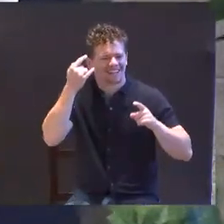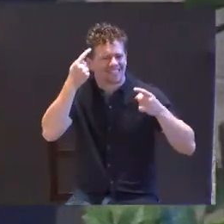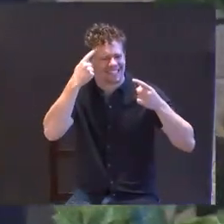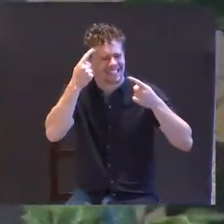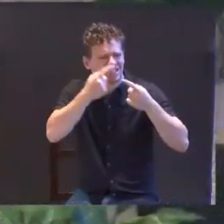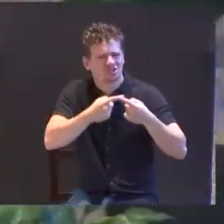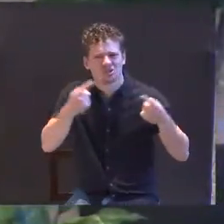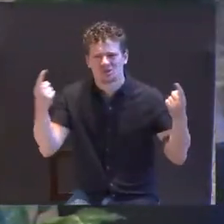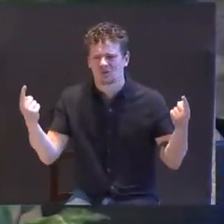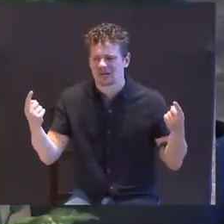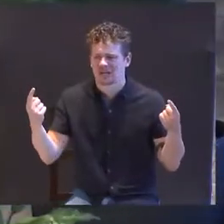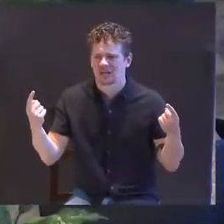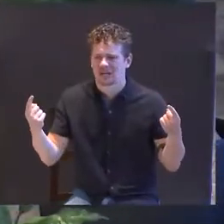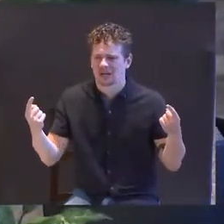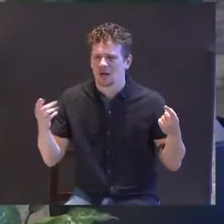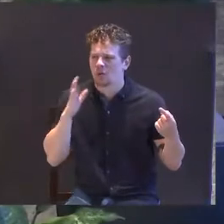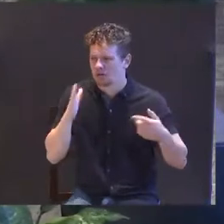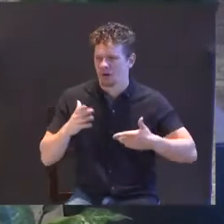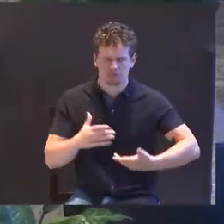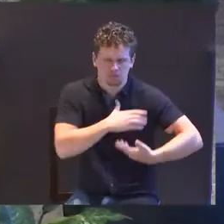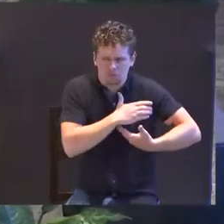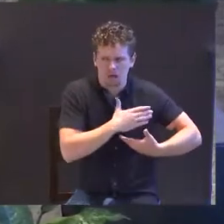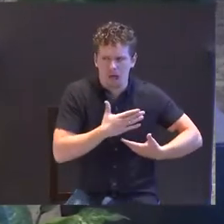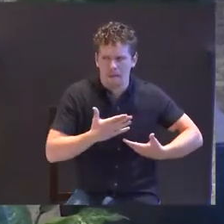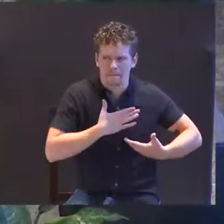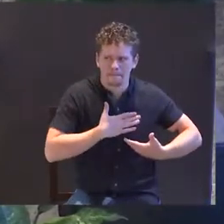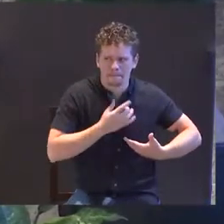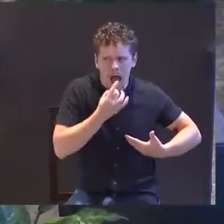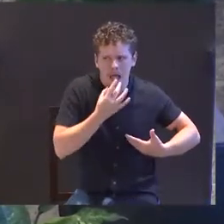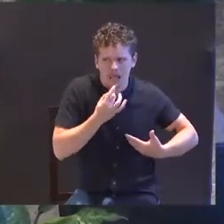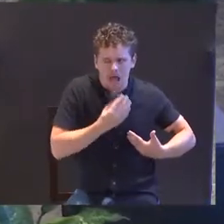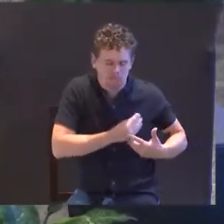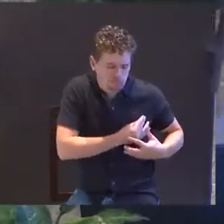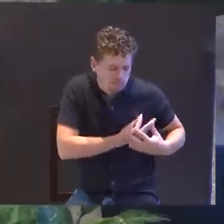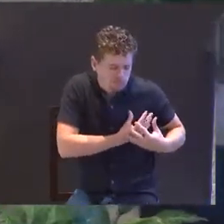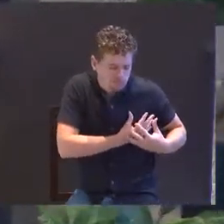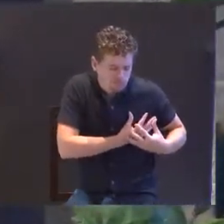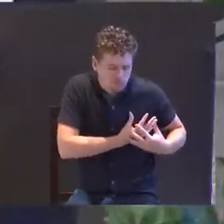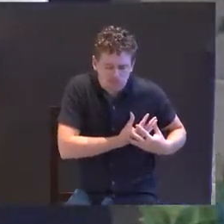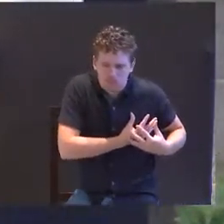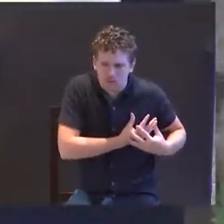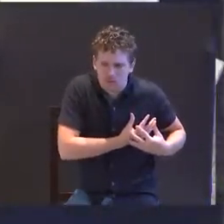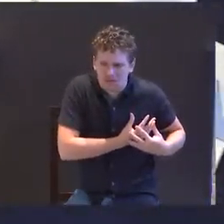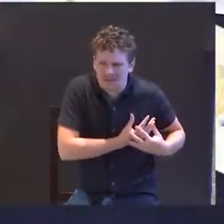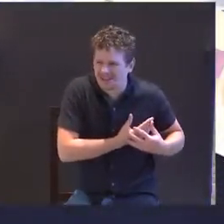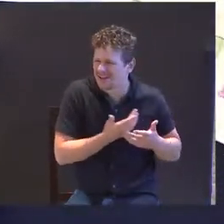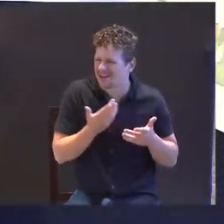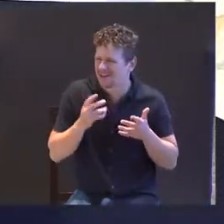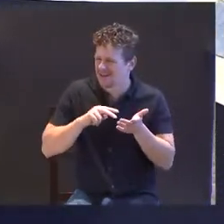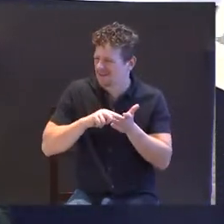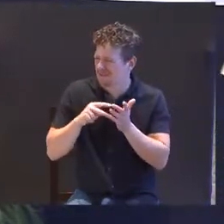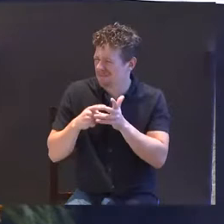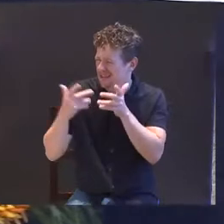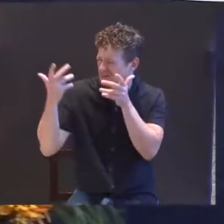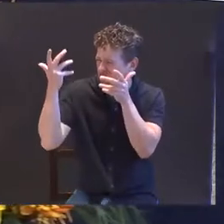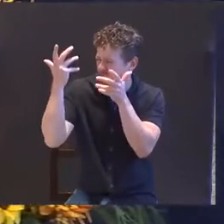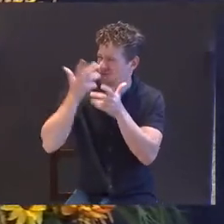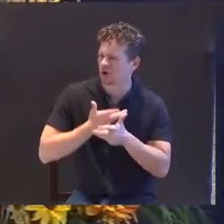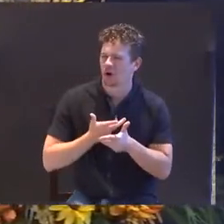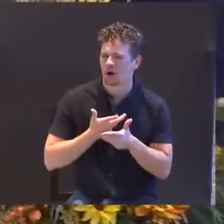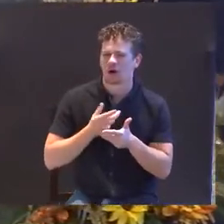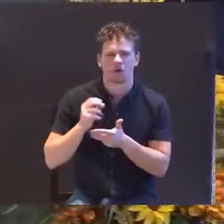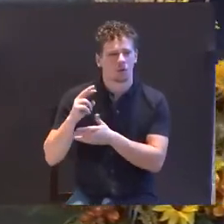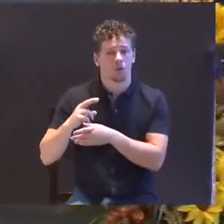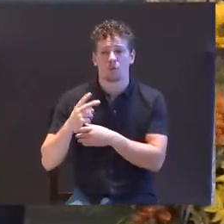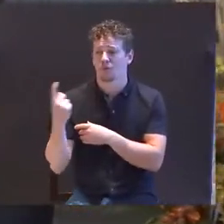than share their light, their lamp, with others. And sometimes people were poor. They didn't have the oil or the